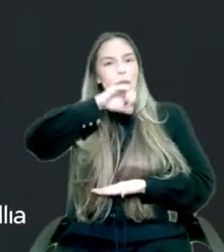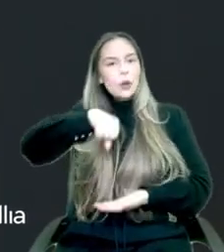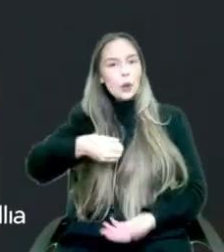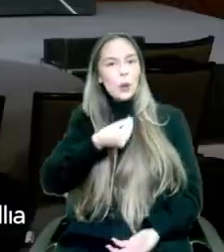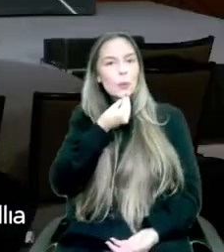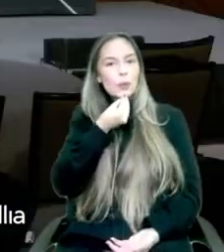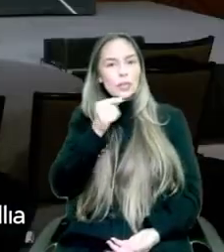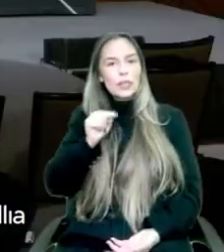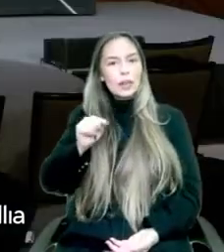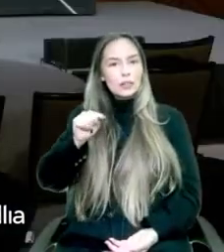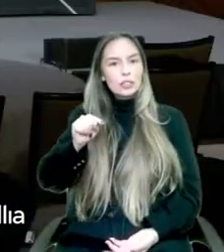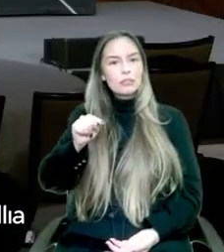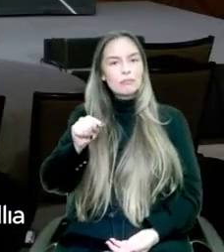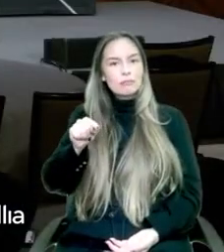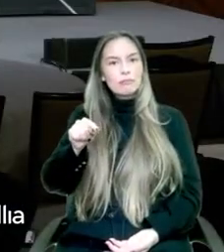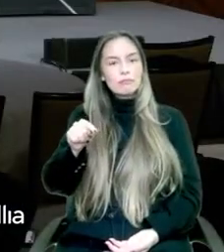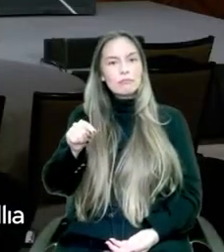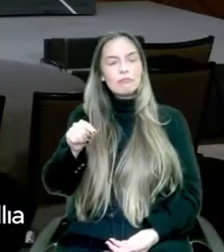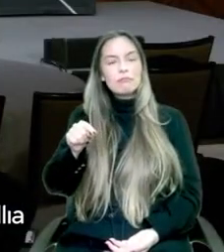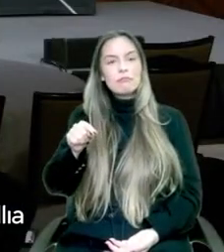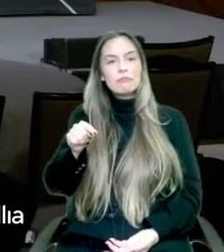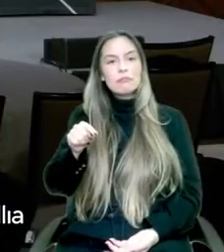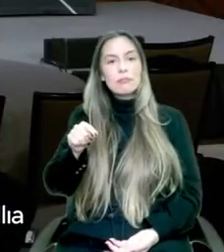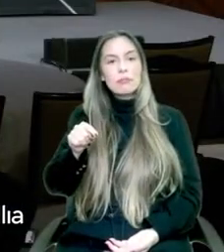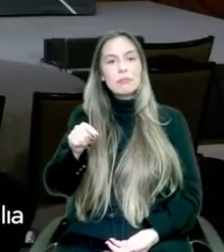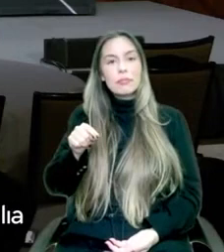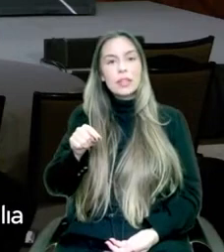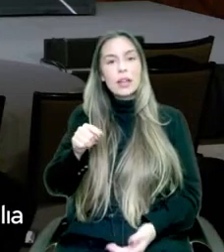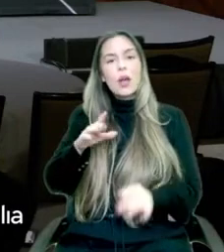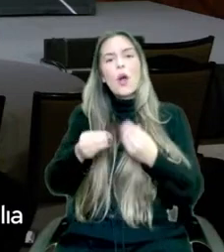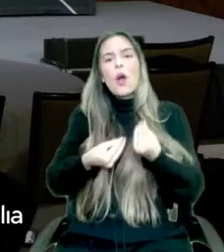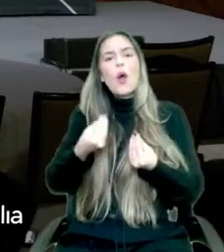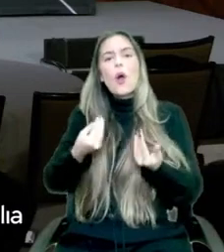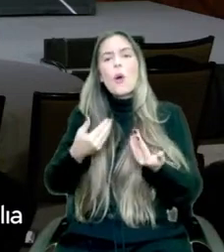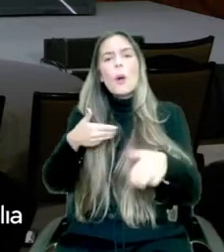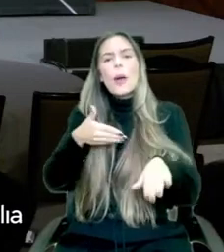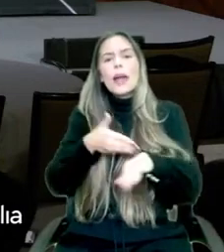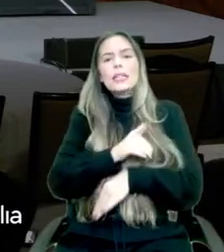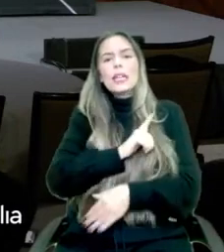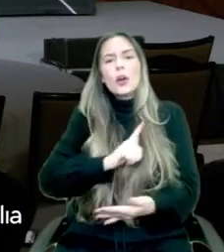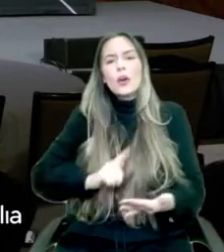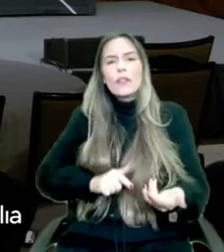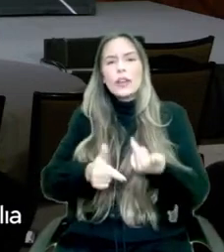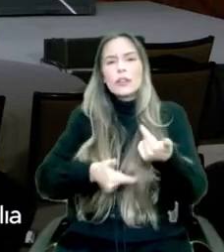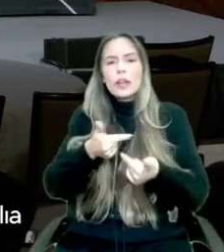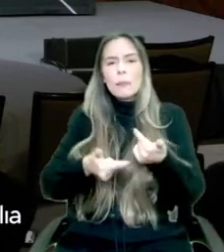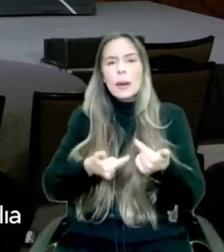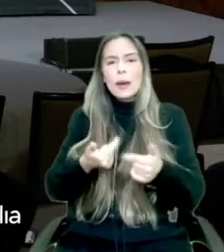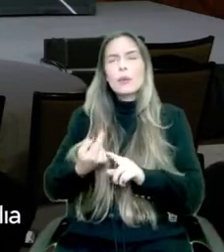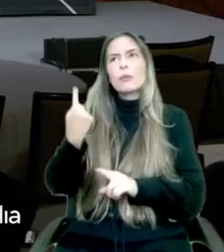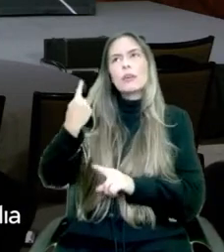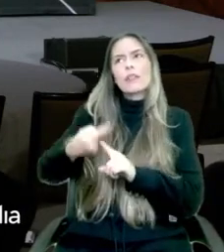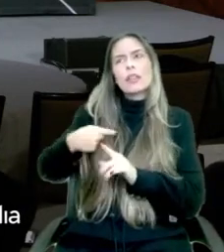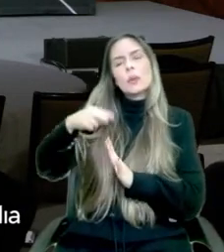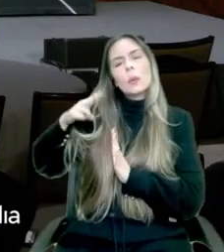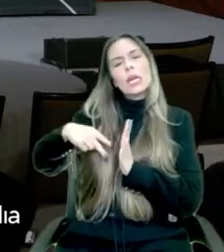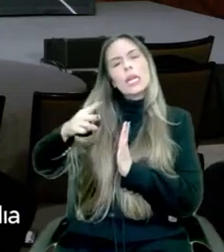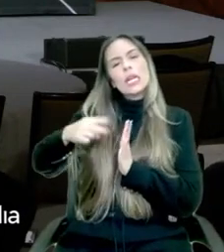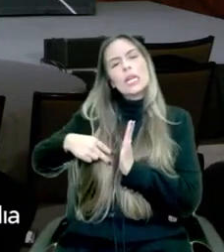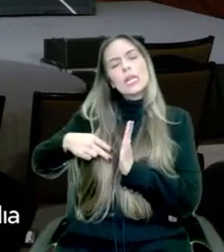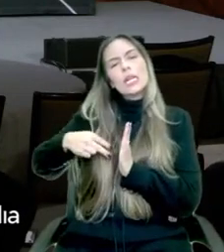say. So how did I wind up going into the government? Well, I was reading something about how messed